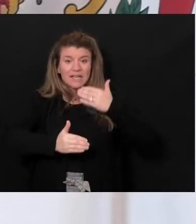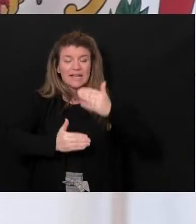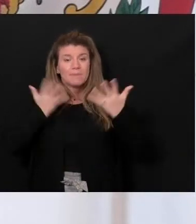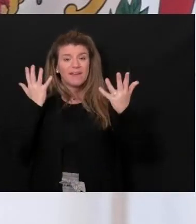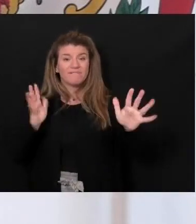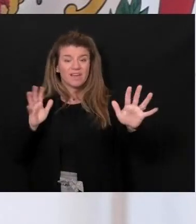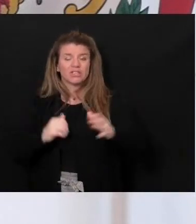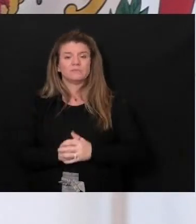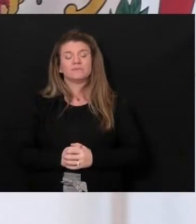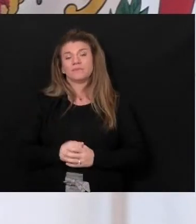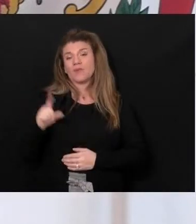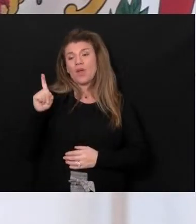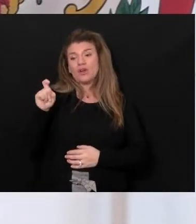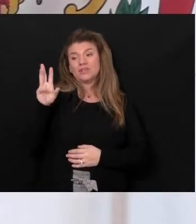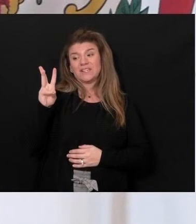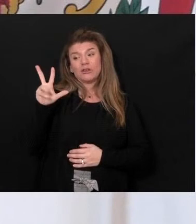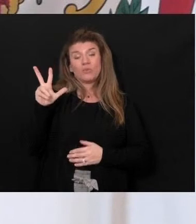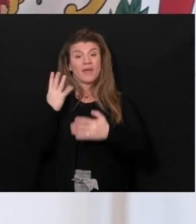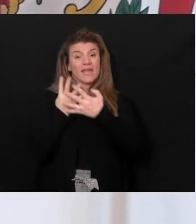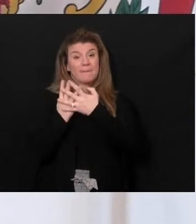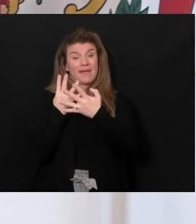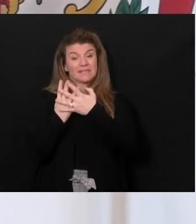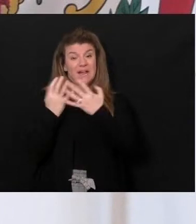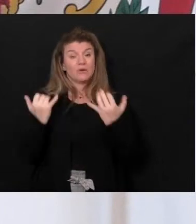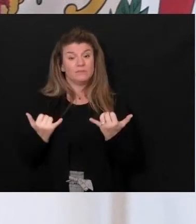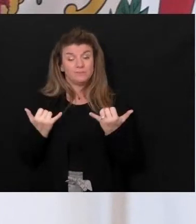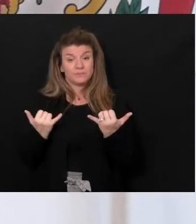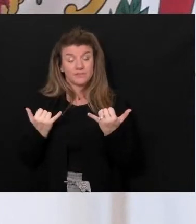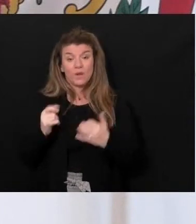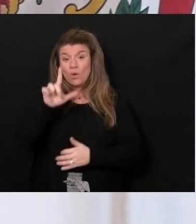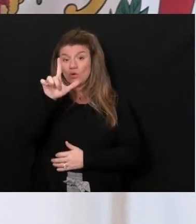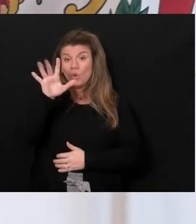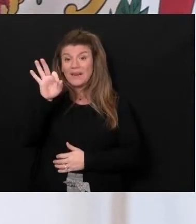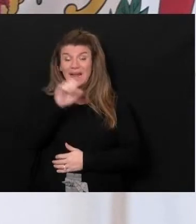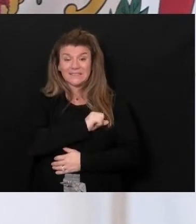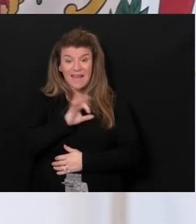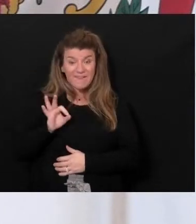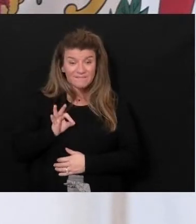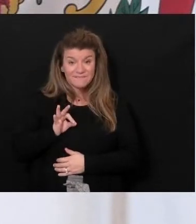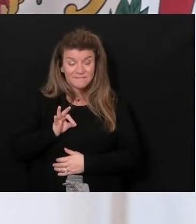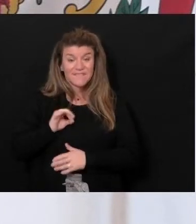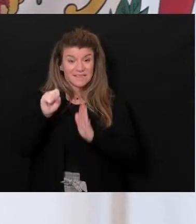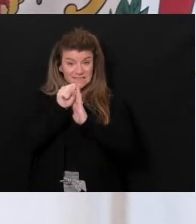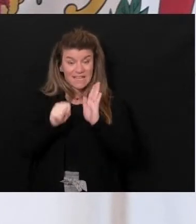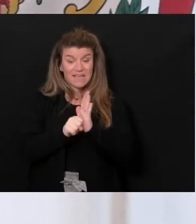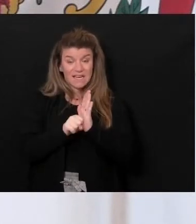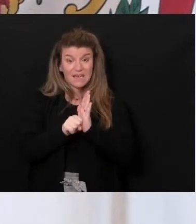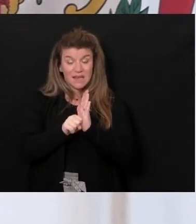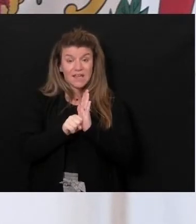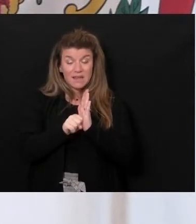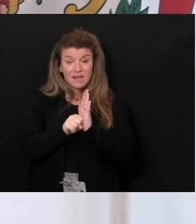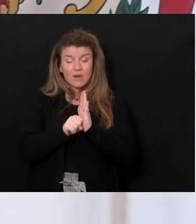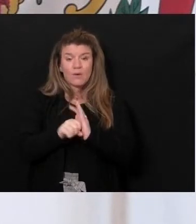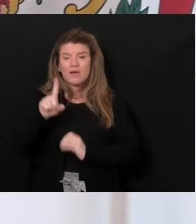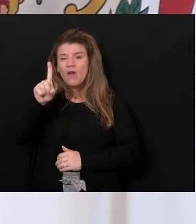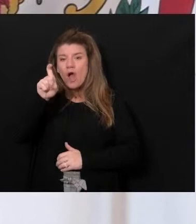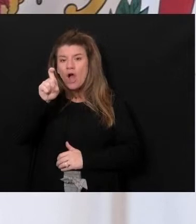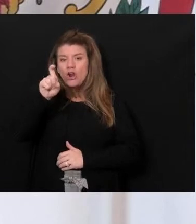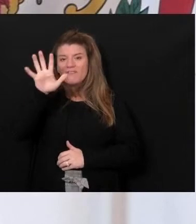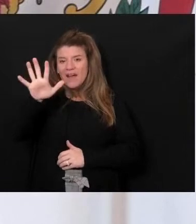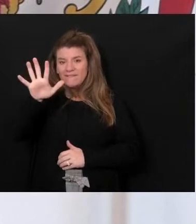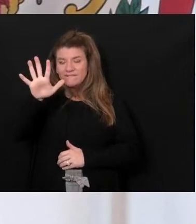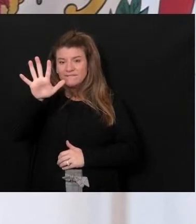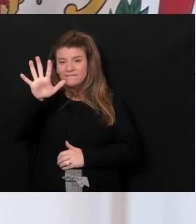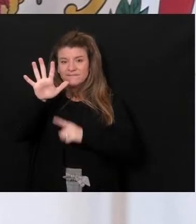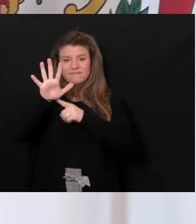We have 163 inmate cases now, 29 staff cases in the state. We have 105